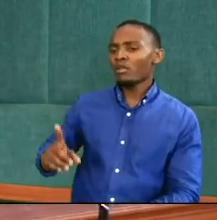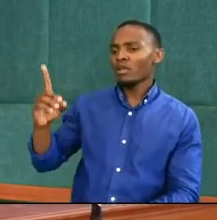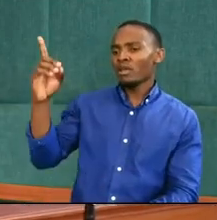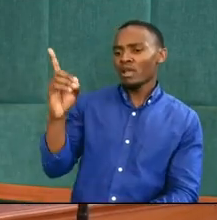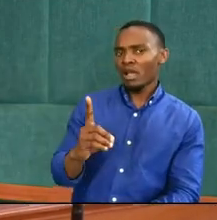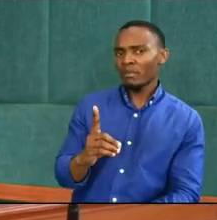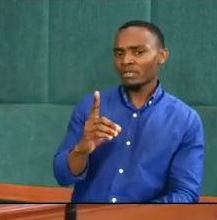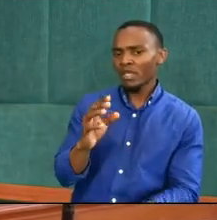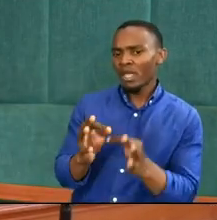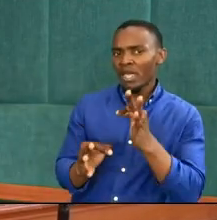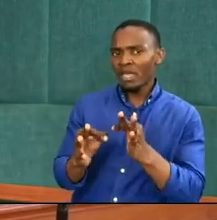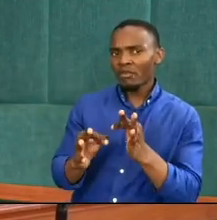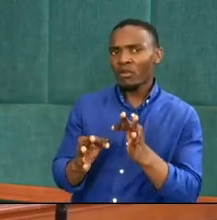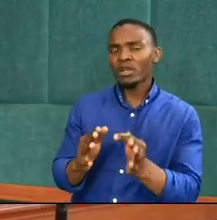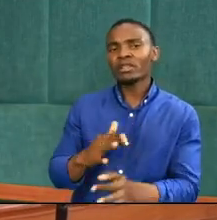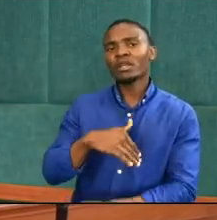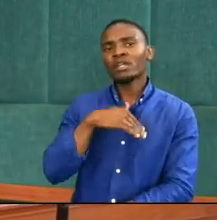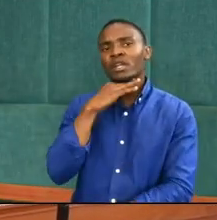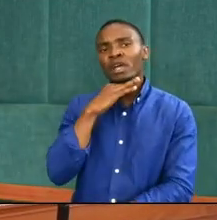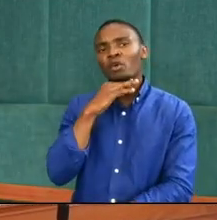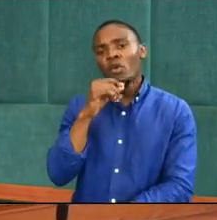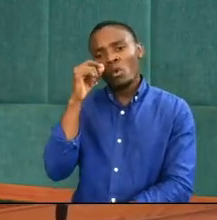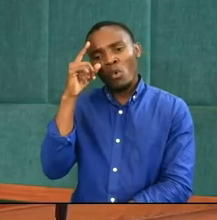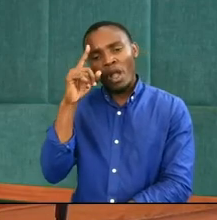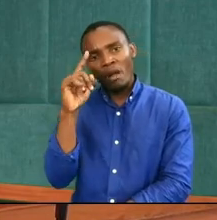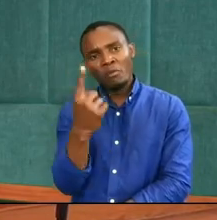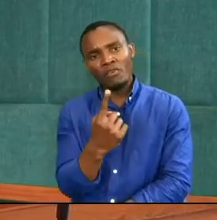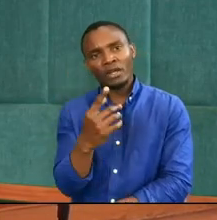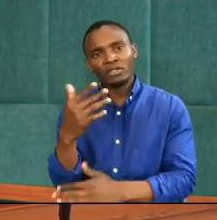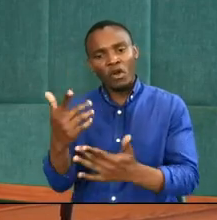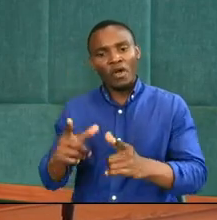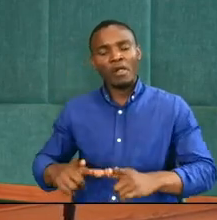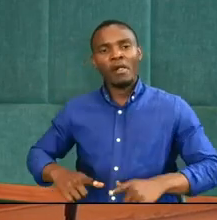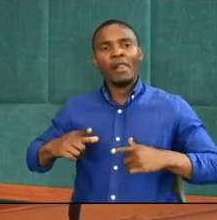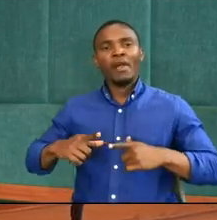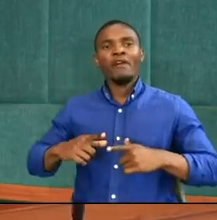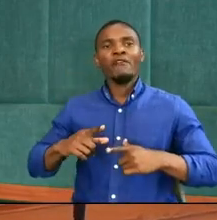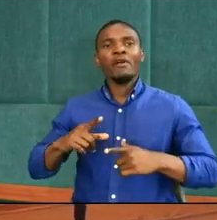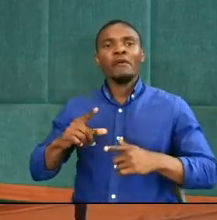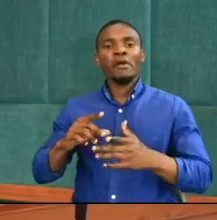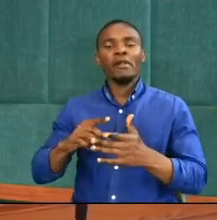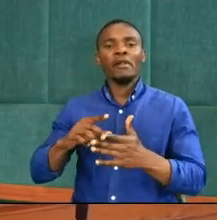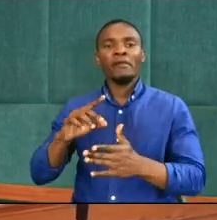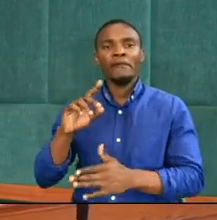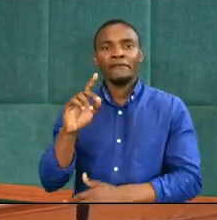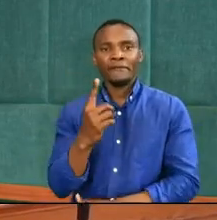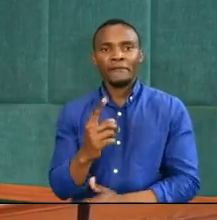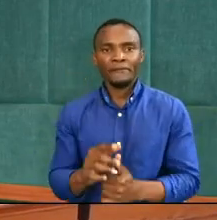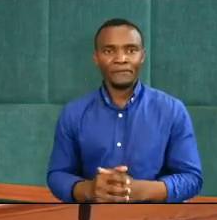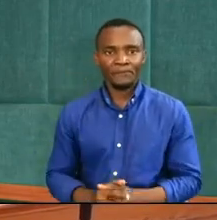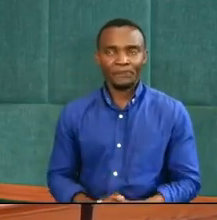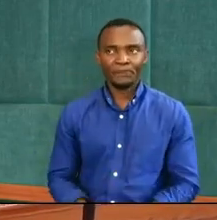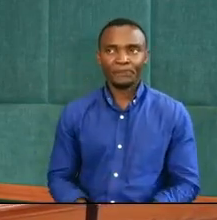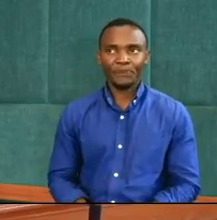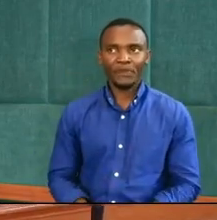or not the dead will come before the living, will rise before the living. And Paul addressed that in 1 Thessalonians 4. That